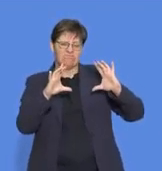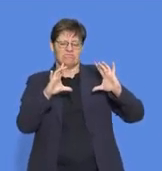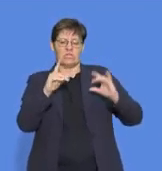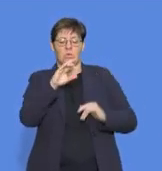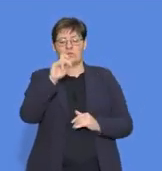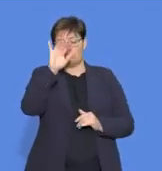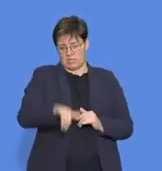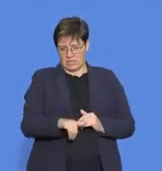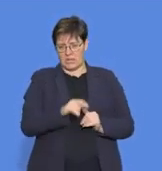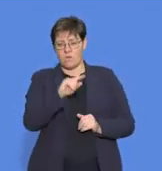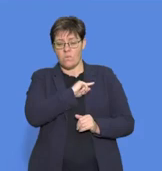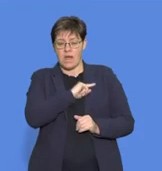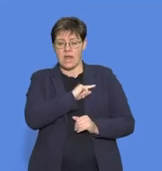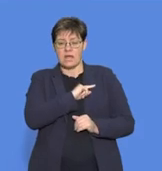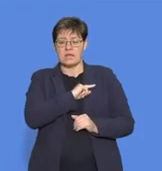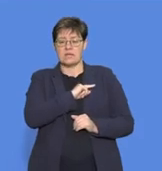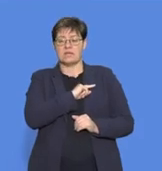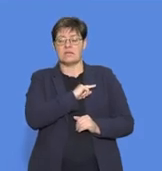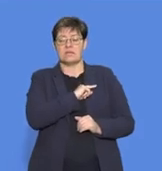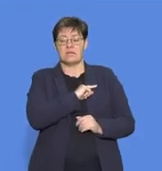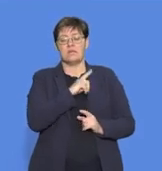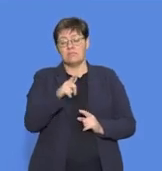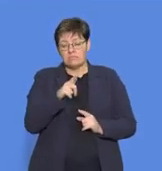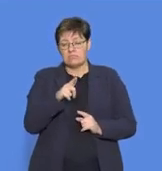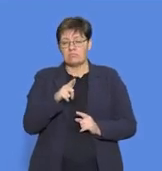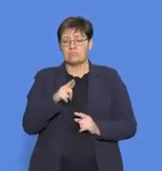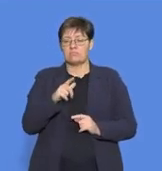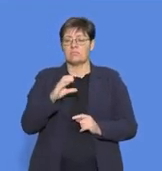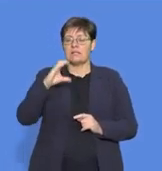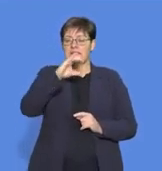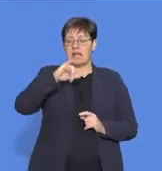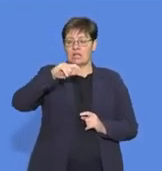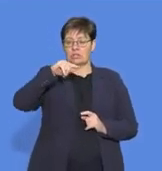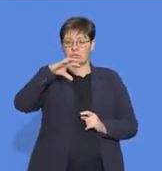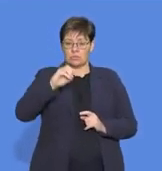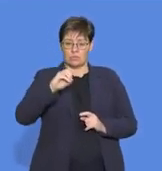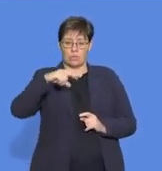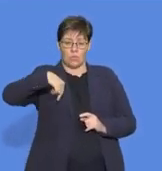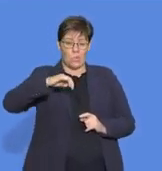because we have a cyclic quad here, you have to remember some of the rules for cyclic quads.